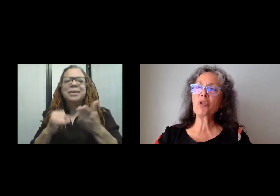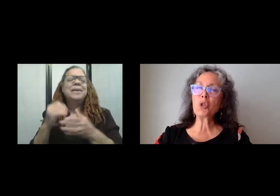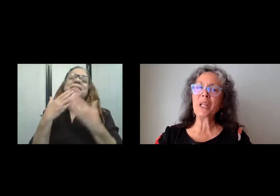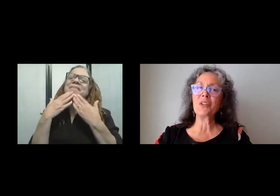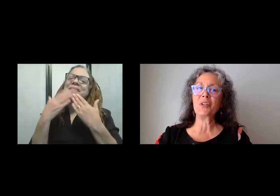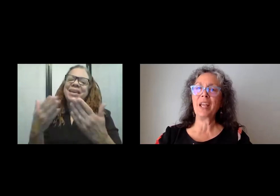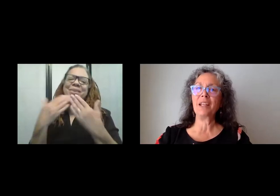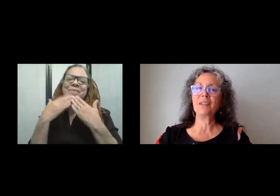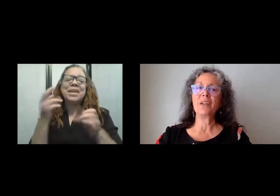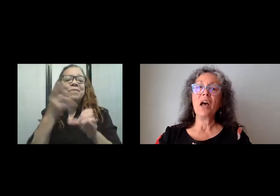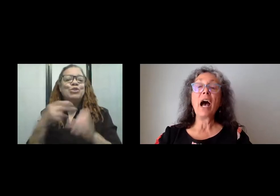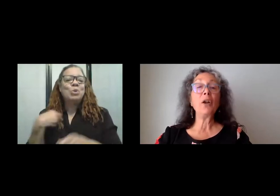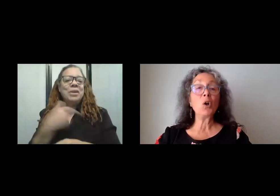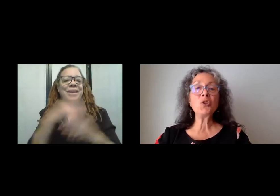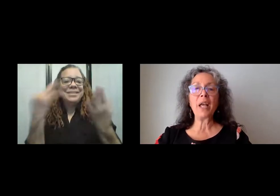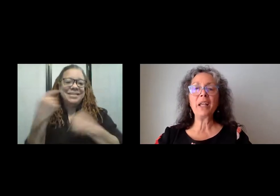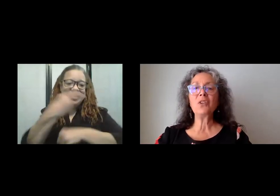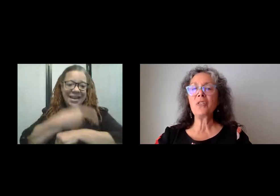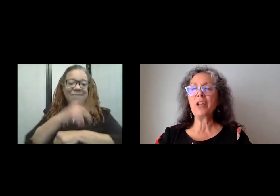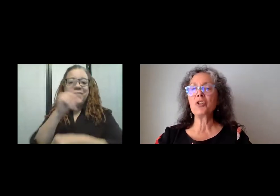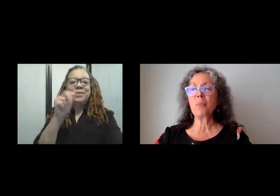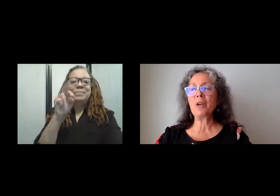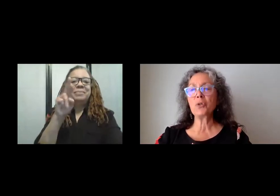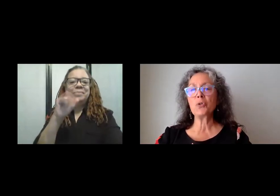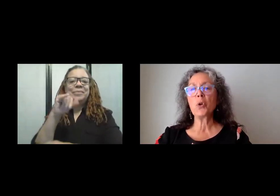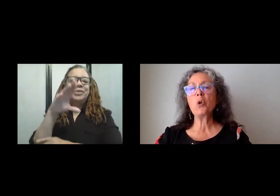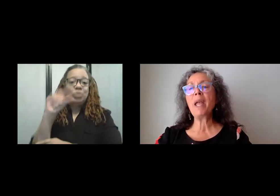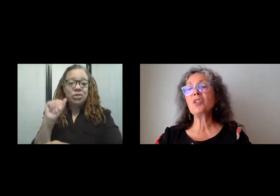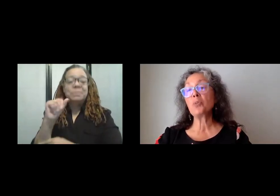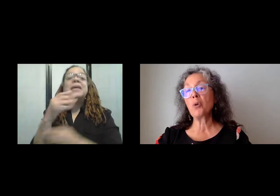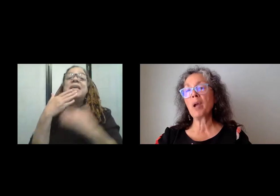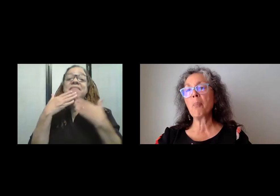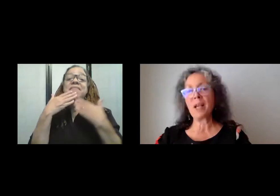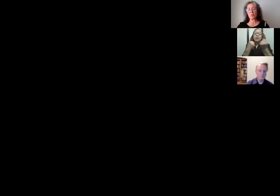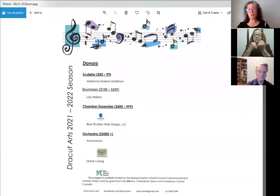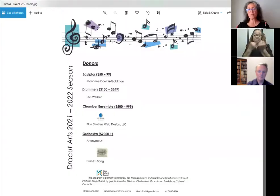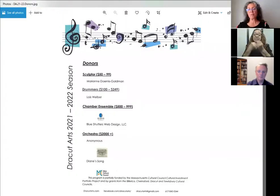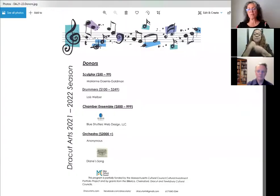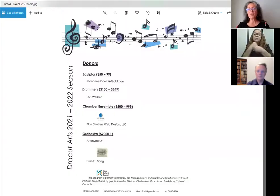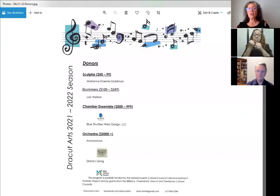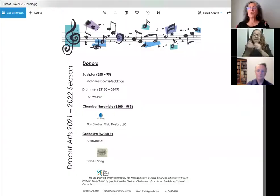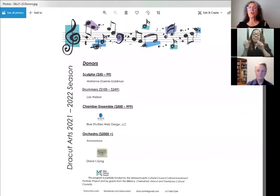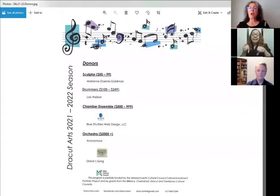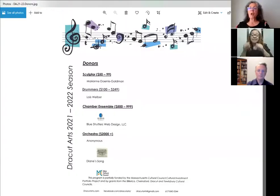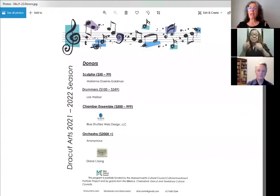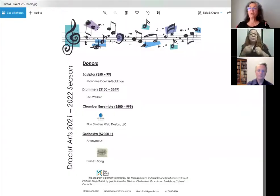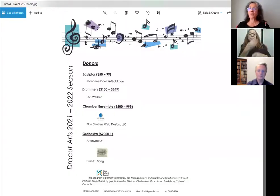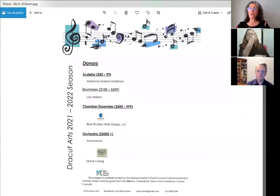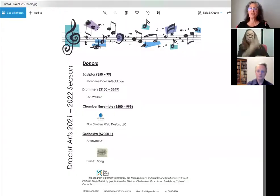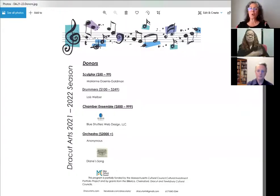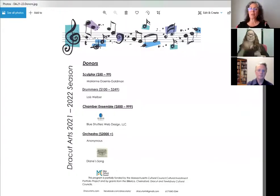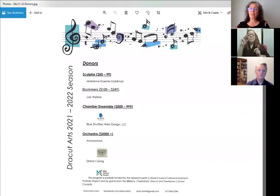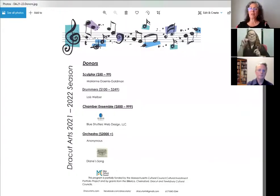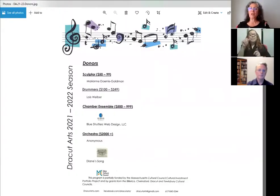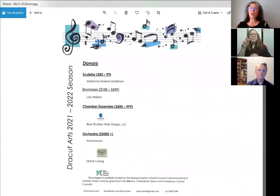so much for joining us today. I'd also like to thank our sponsors who make this program possible. Marianne